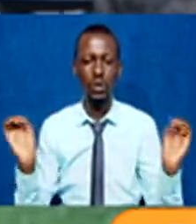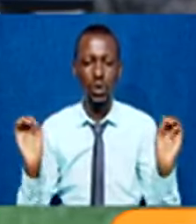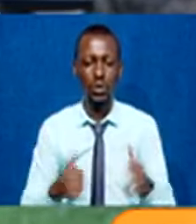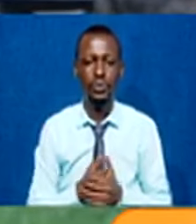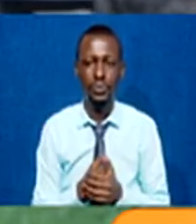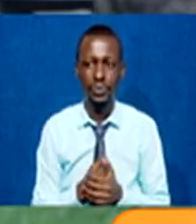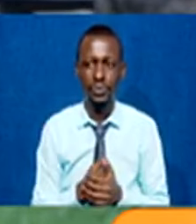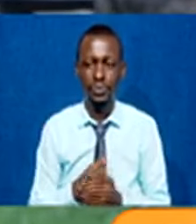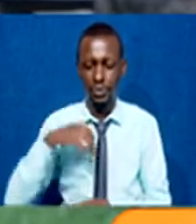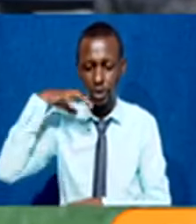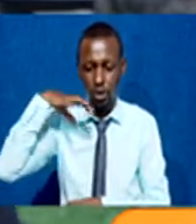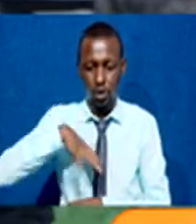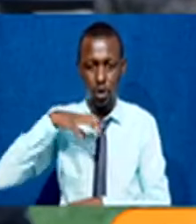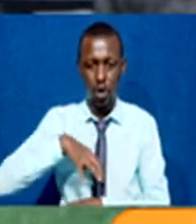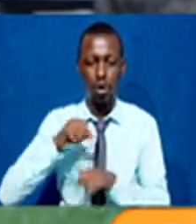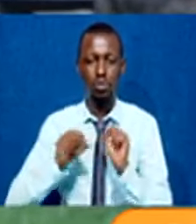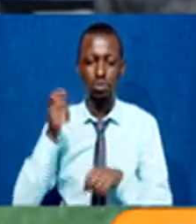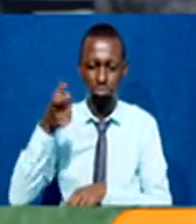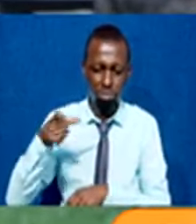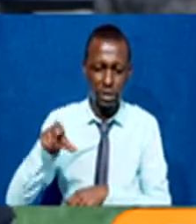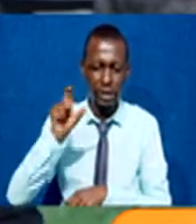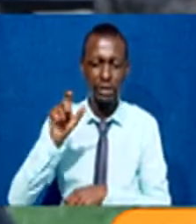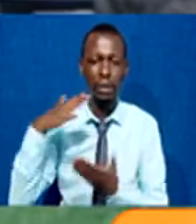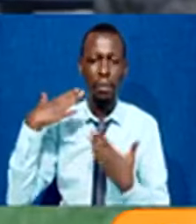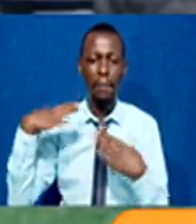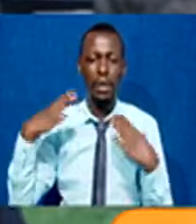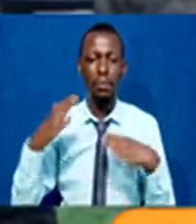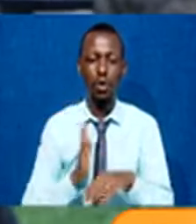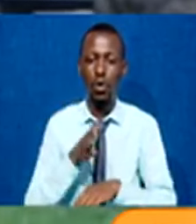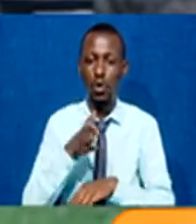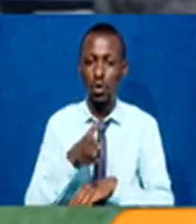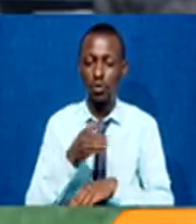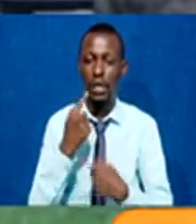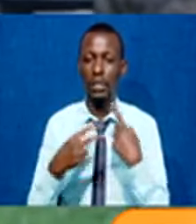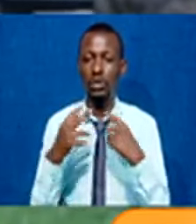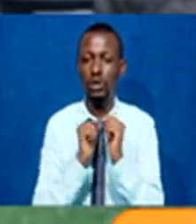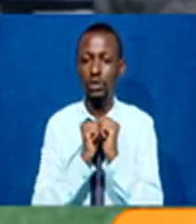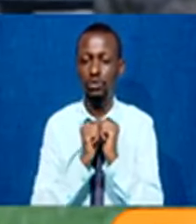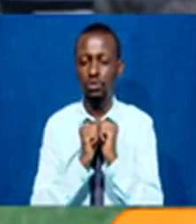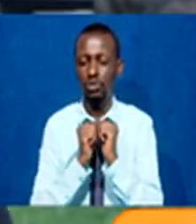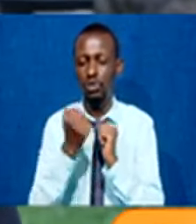million and climbing, expected to double by 2050, investors have been urged to take a risk